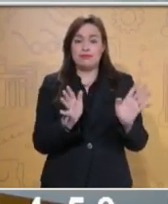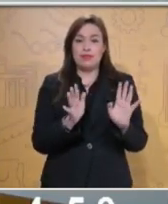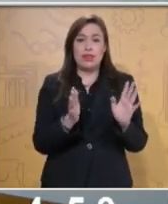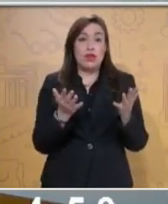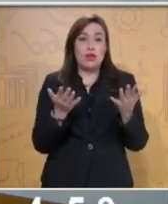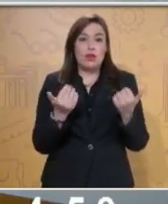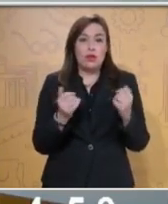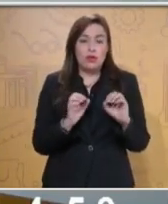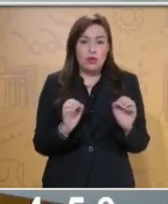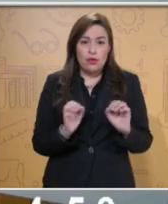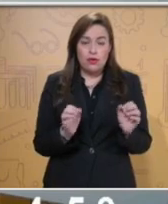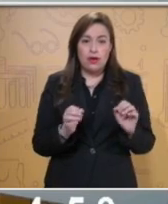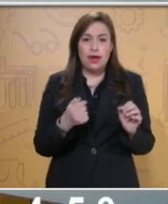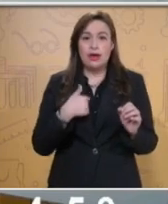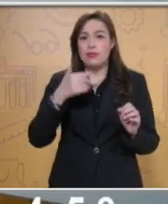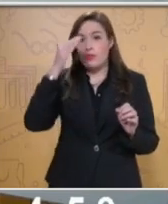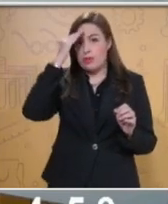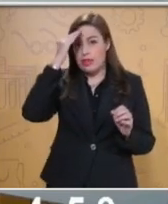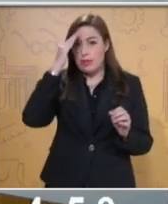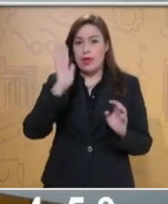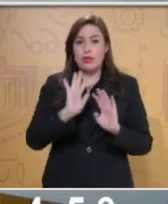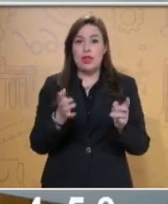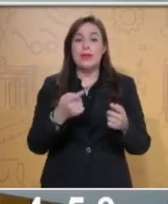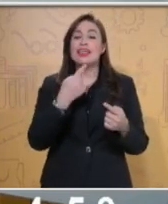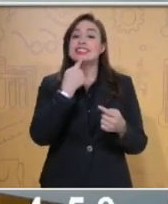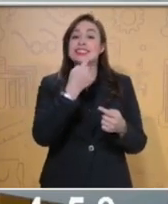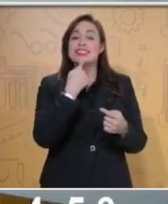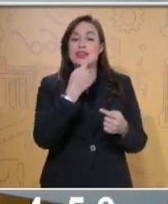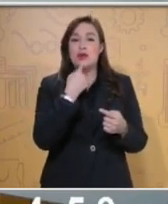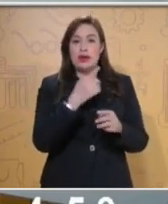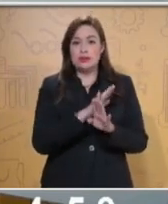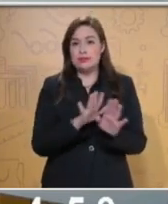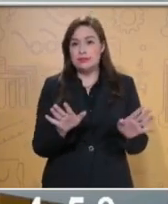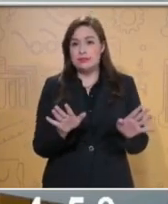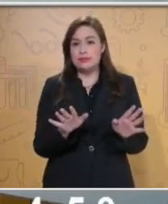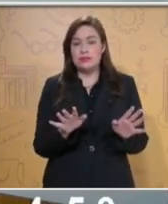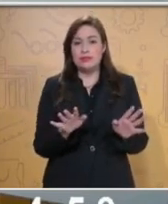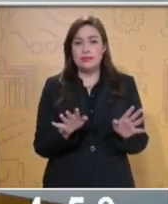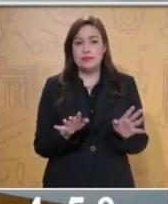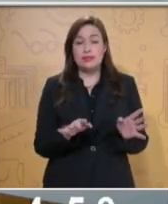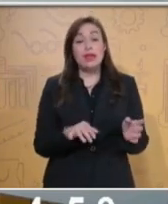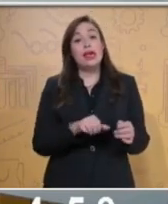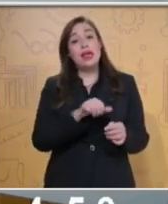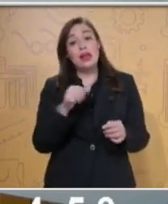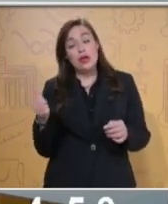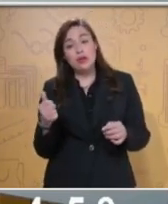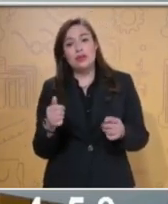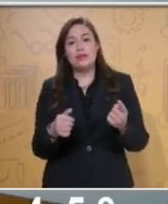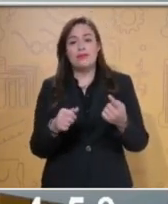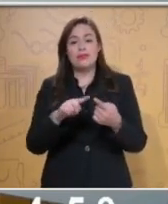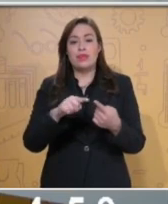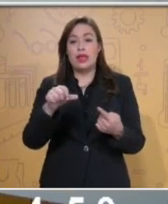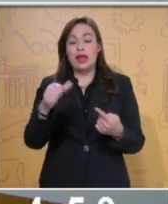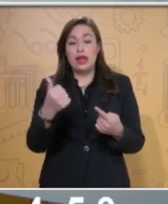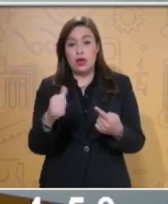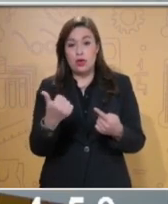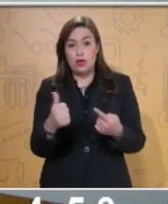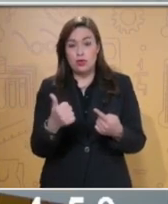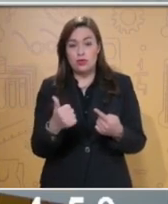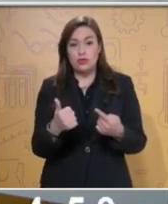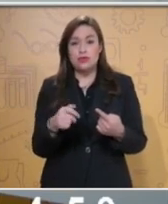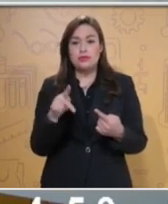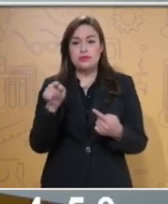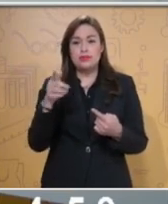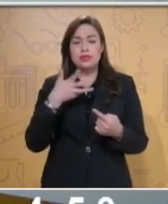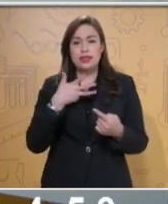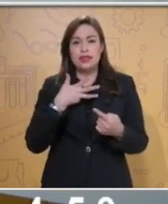is not for thought. That represents only a fight. And here, in number 11, we have a cloud, but we